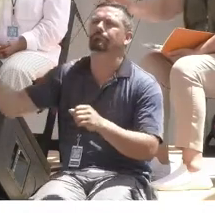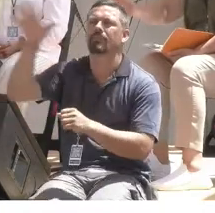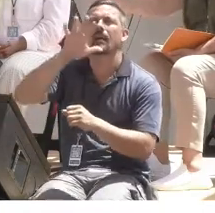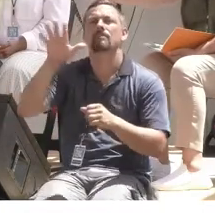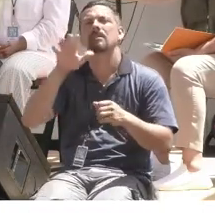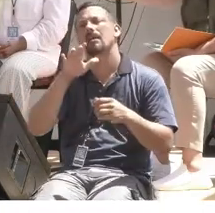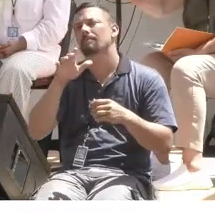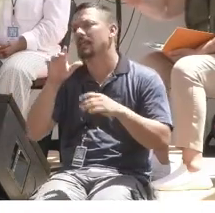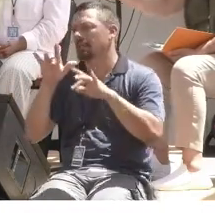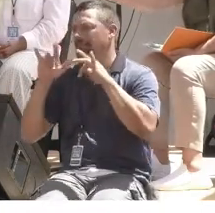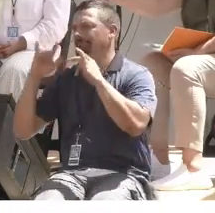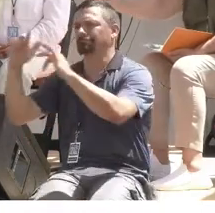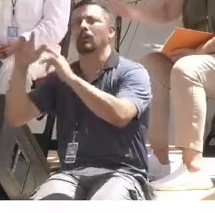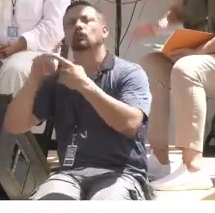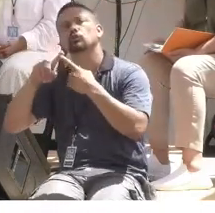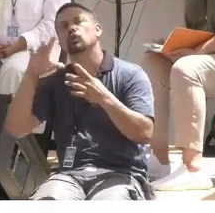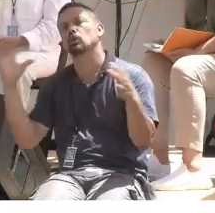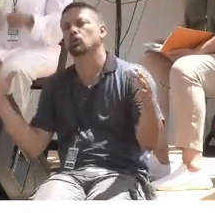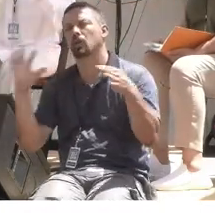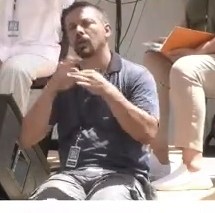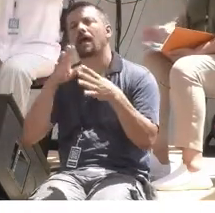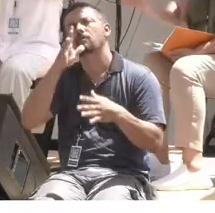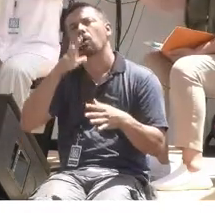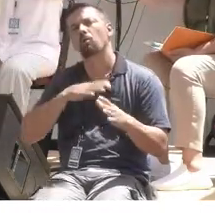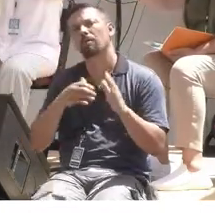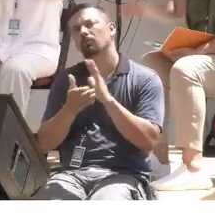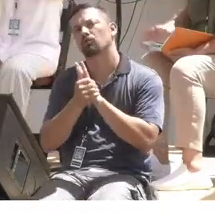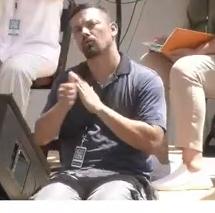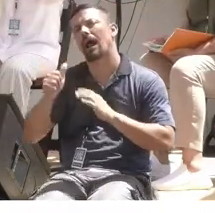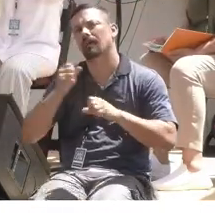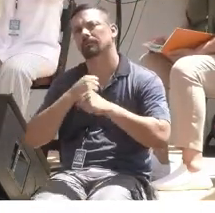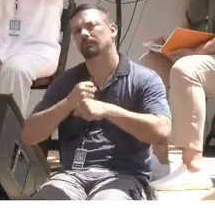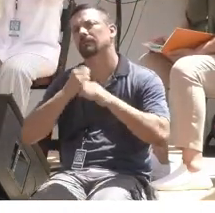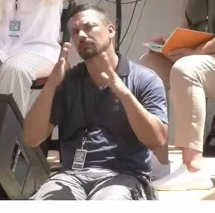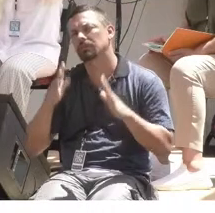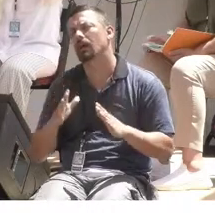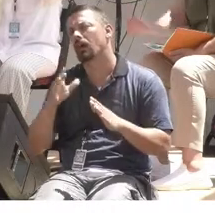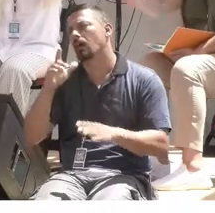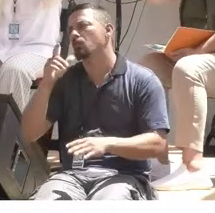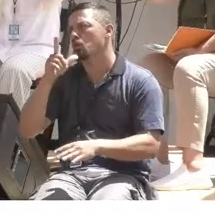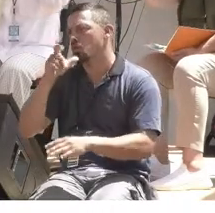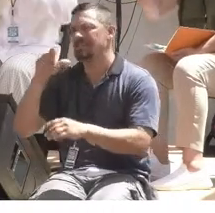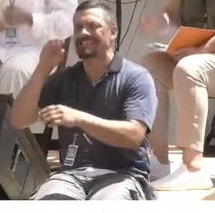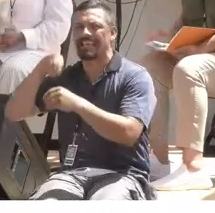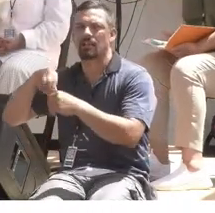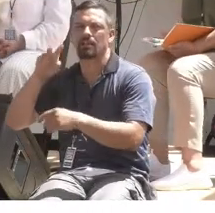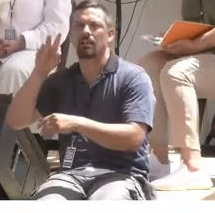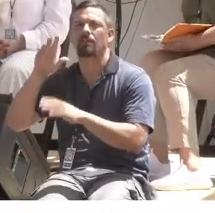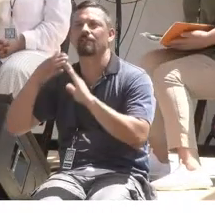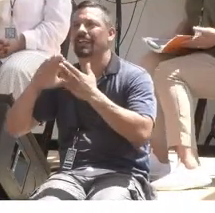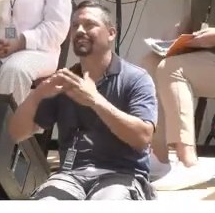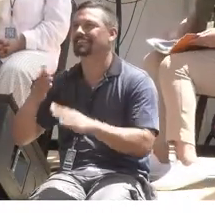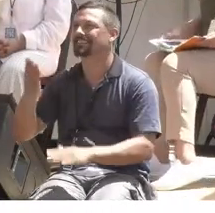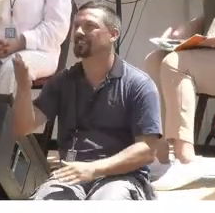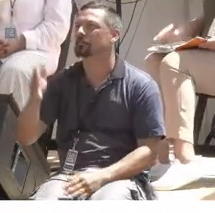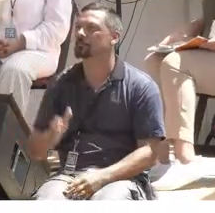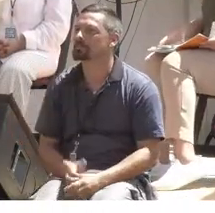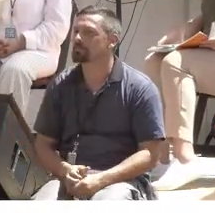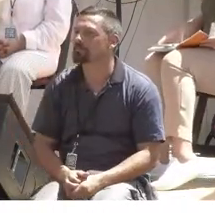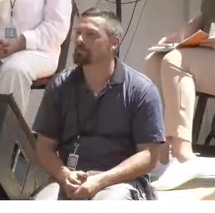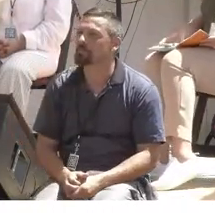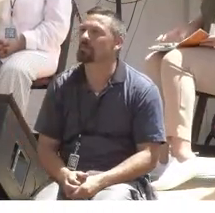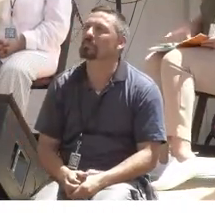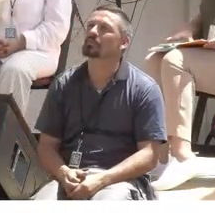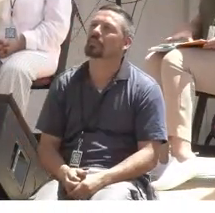quarter, to unite the women craftsmen that are living in the villages there. Yeah. Please, our next question. Well, you wanted